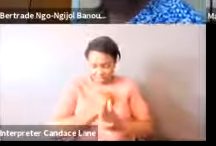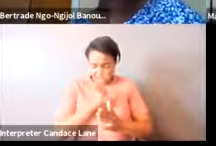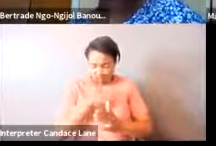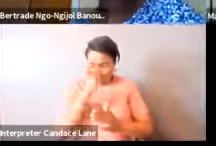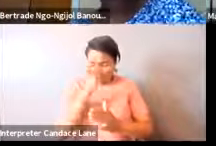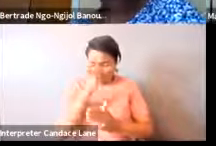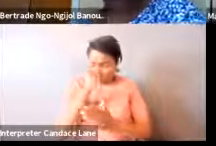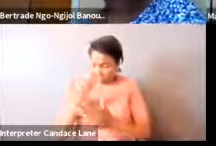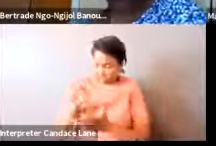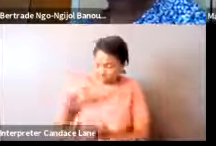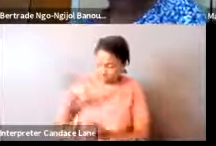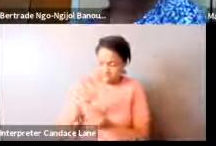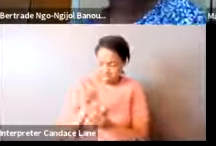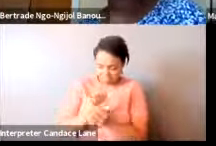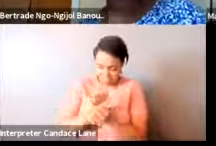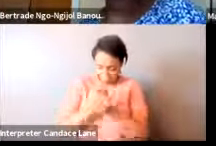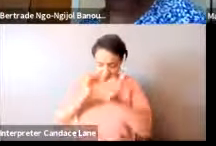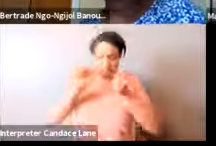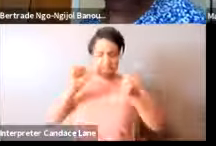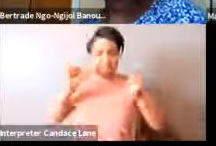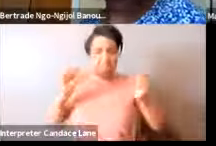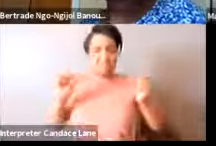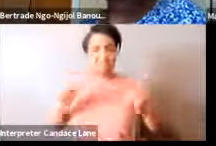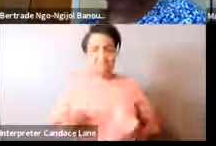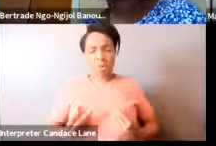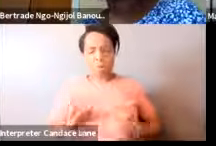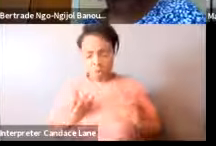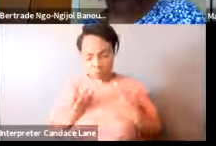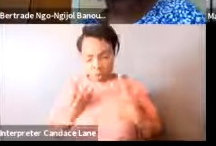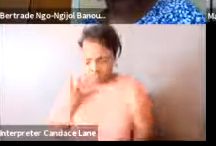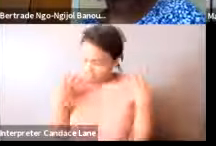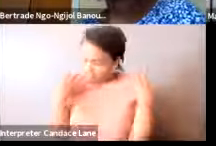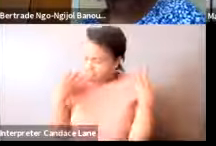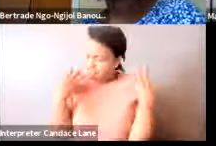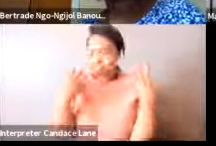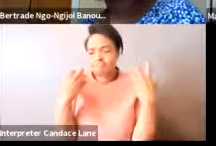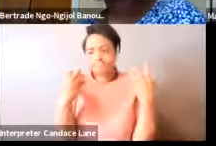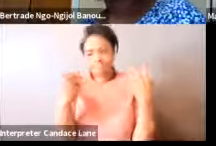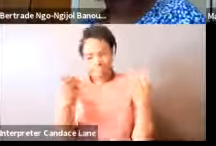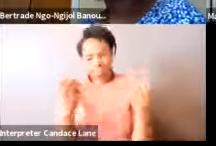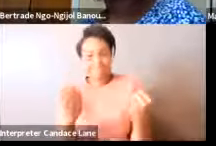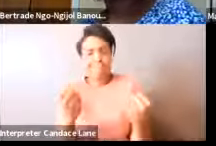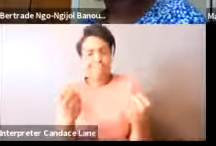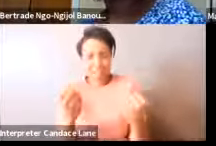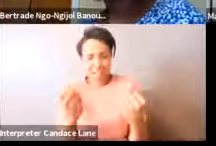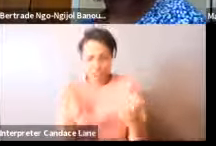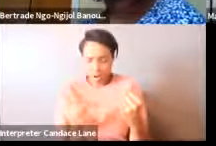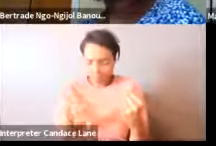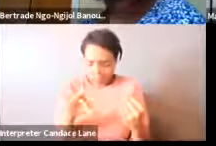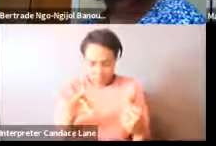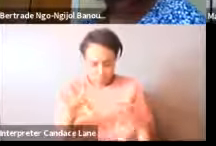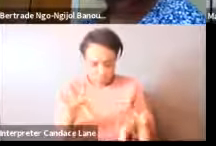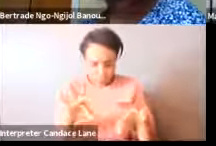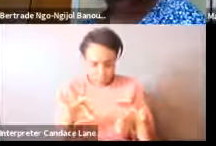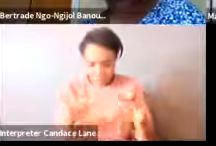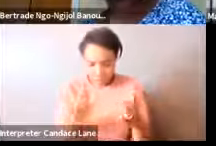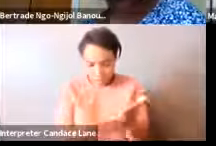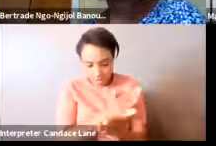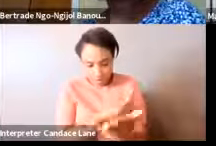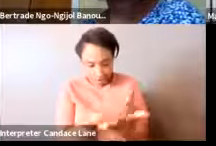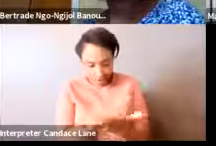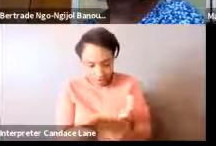own self free. As I uncovered my own strength in and on stages, found salvation within the pages